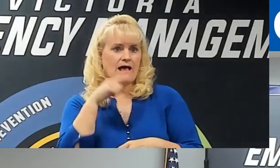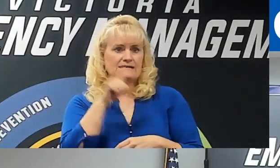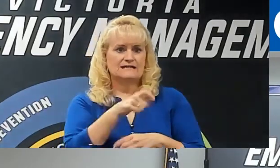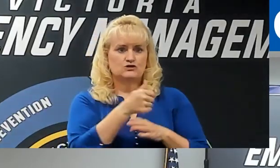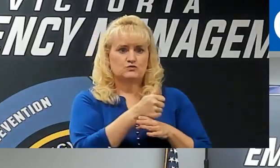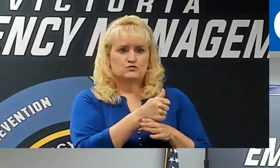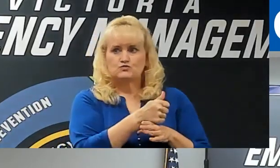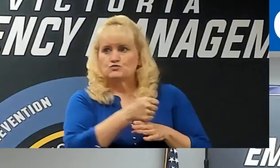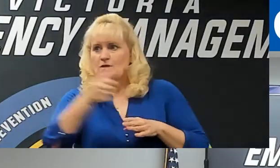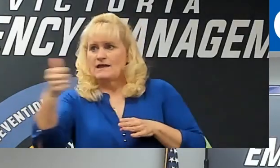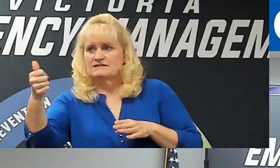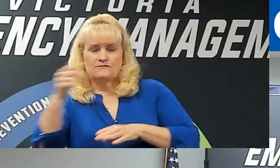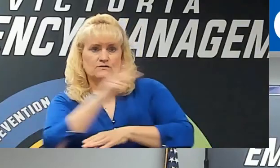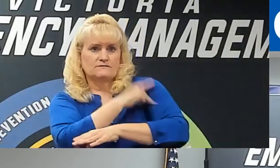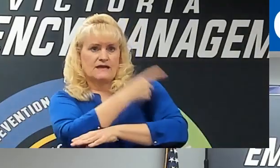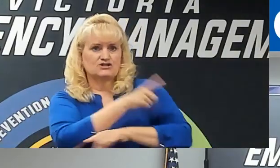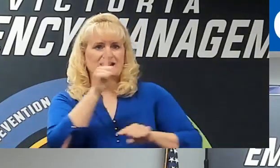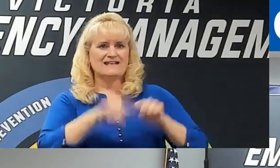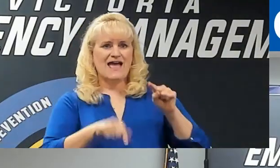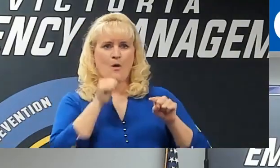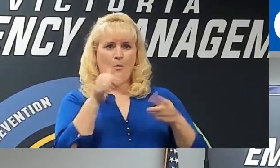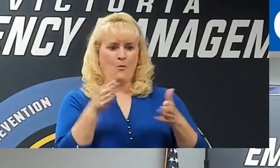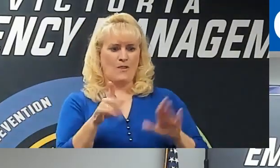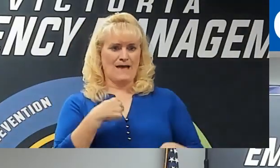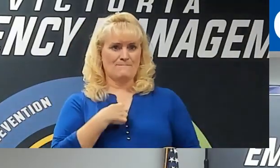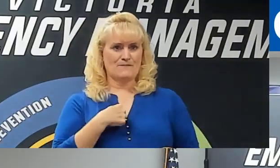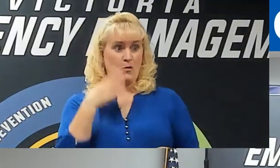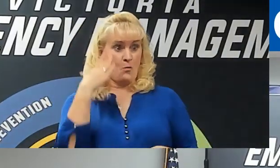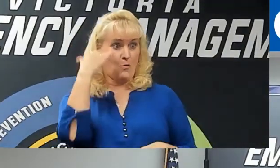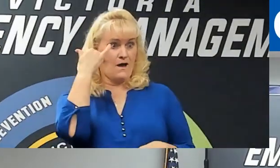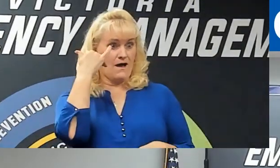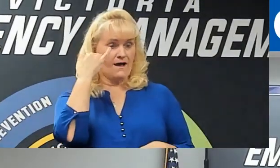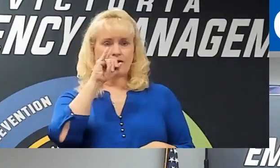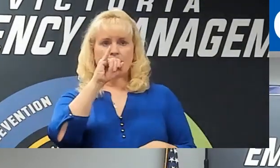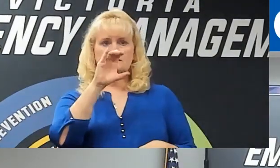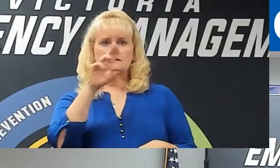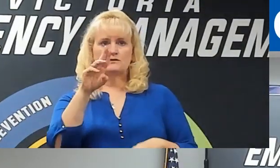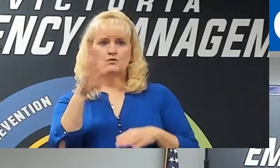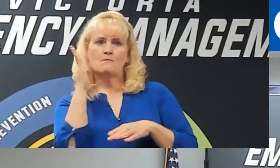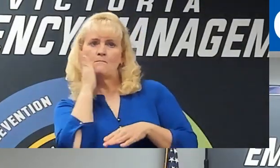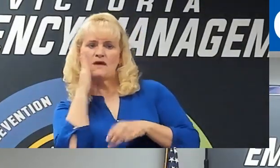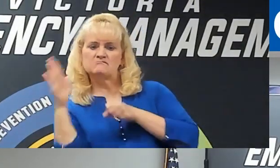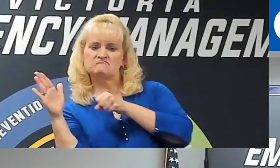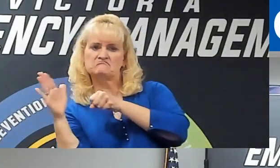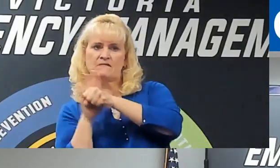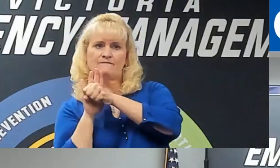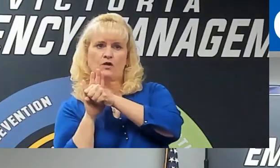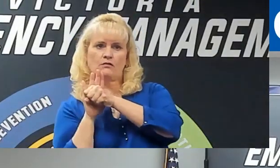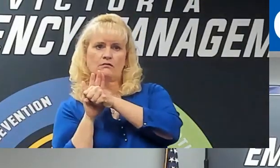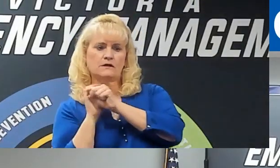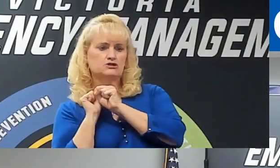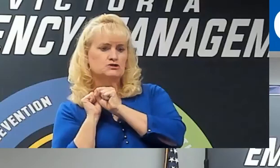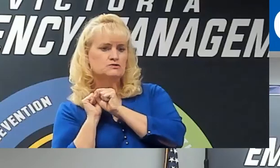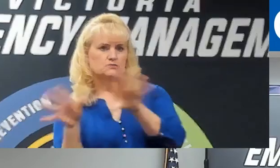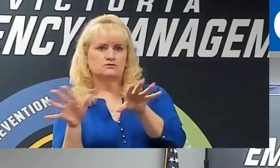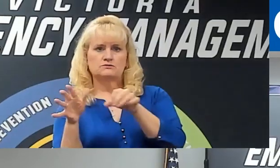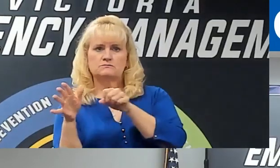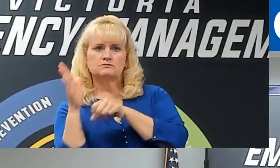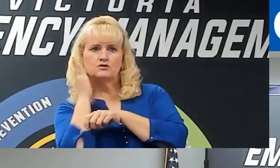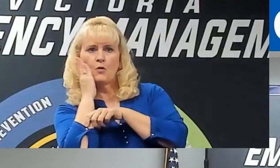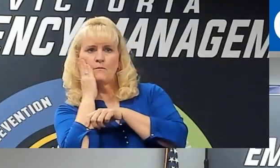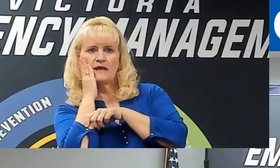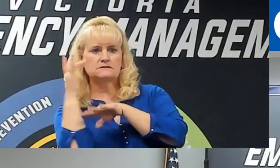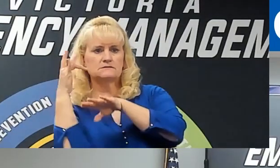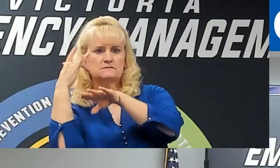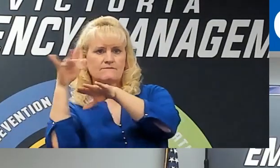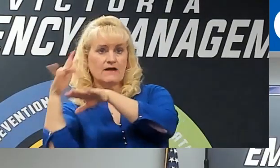this patient. I can't do it sometimes because they have no ICU beds available, or they have no specific beds available for that type of patient. So